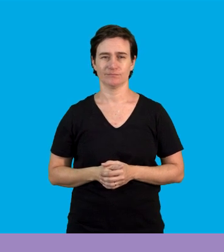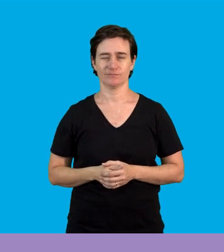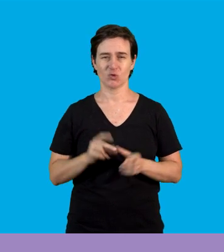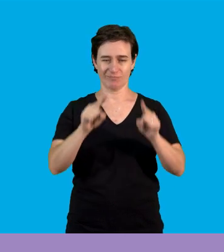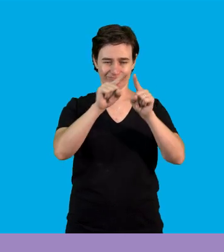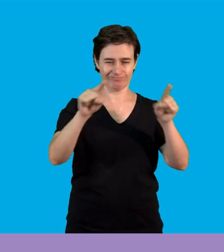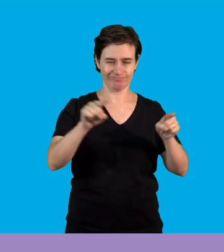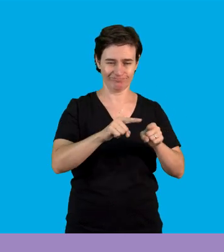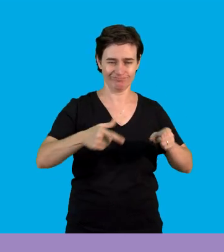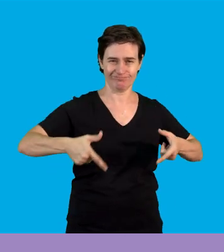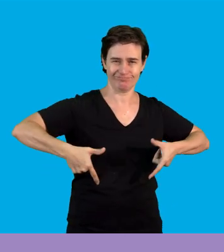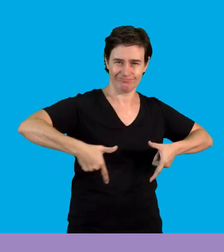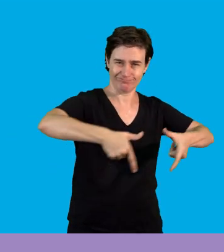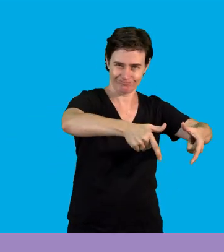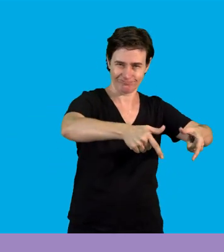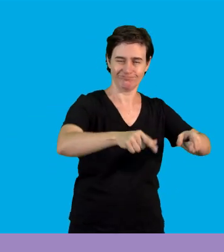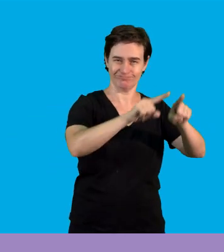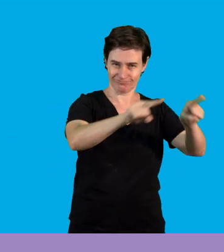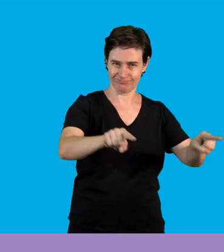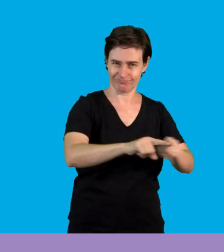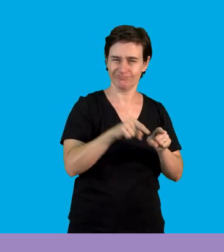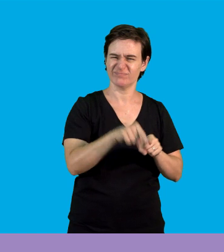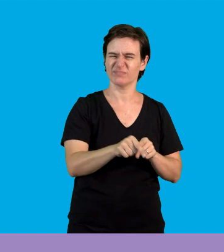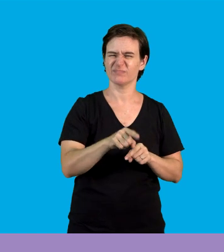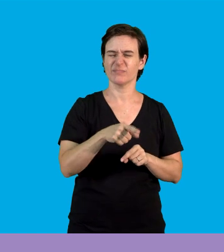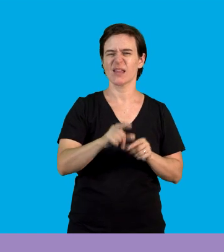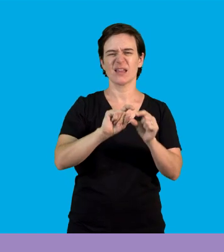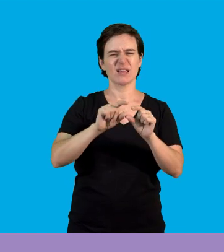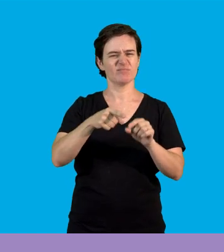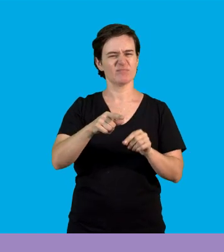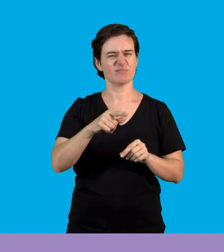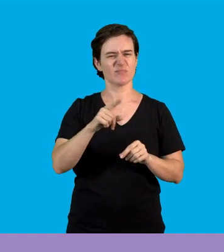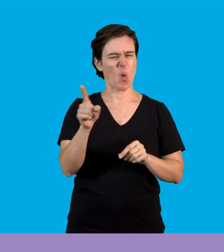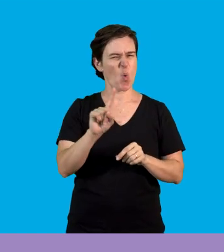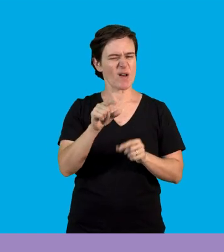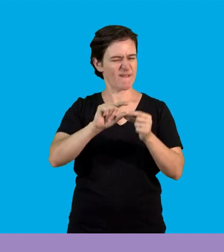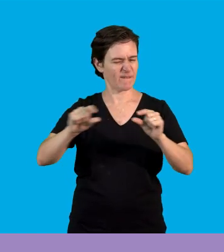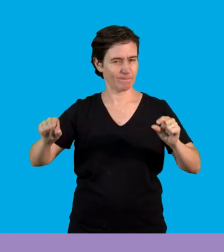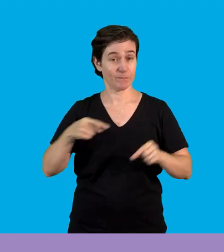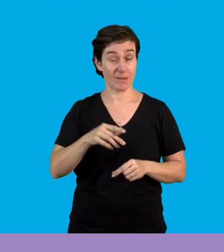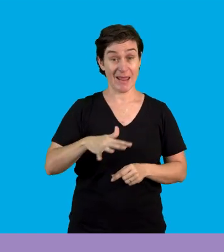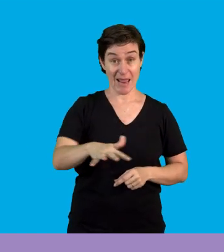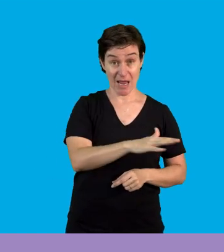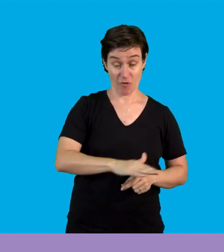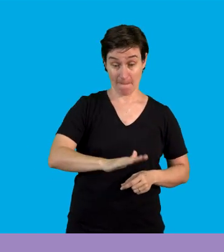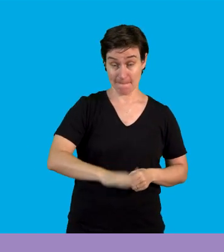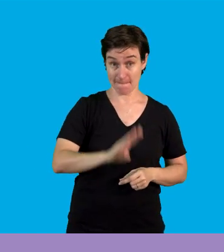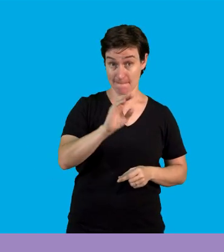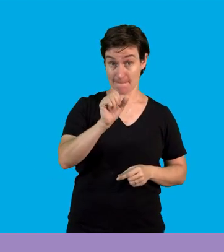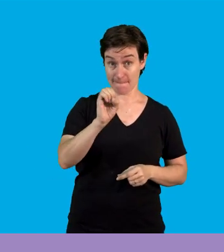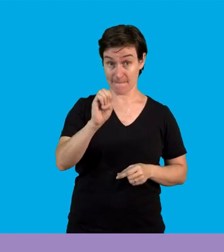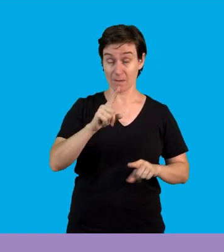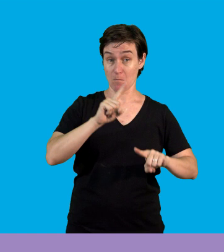the volume of triangular prisms will now be the area of the base multiplied by the